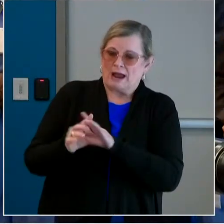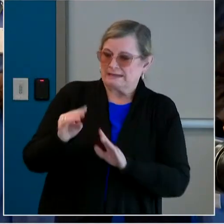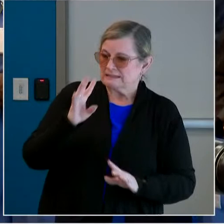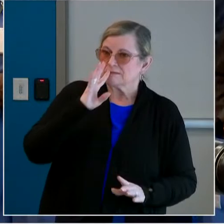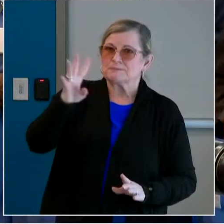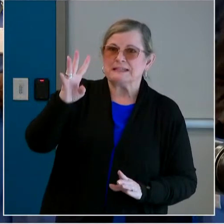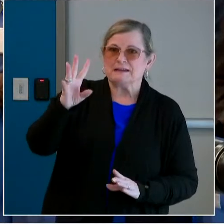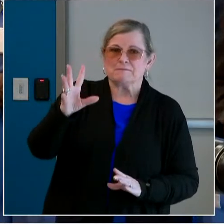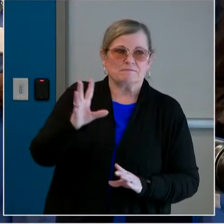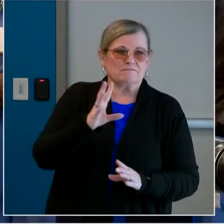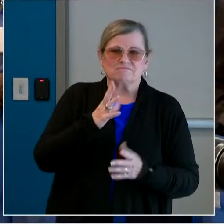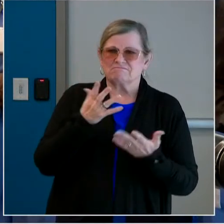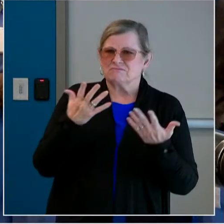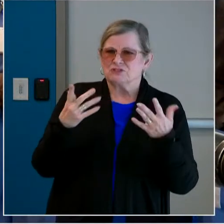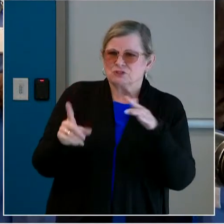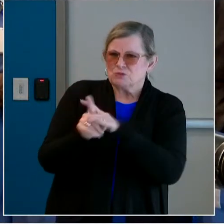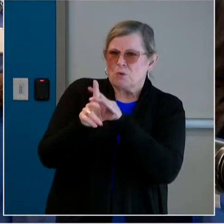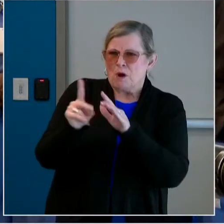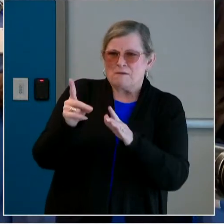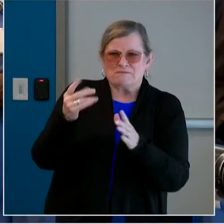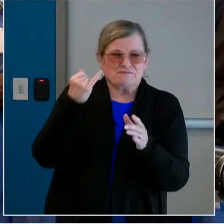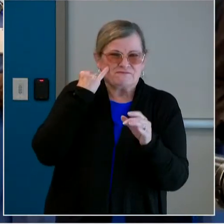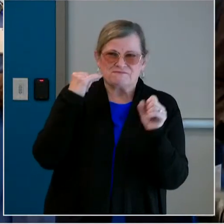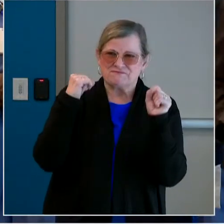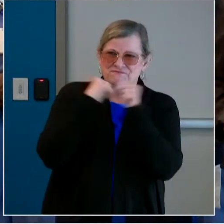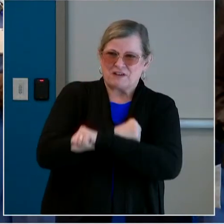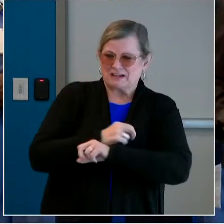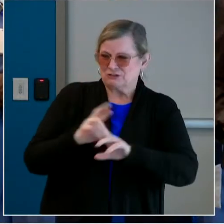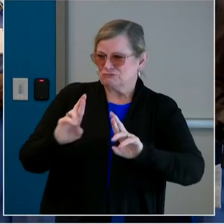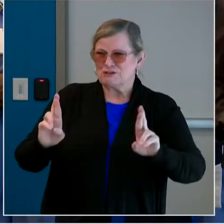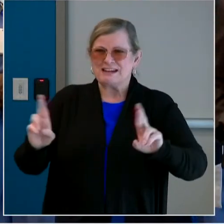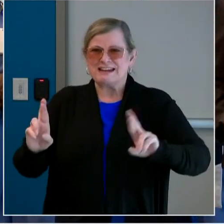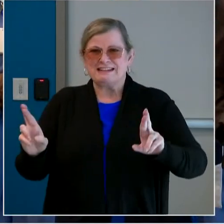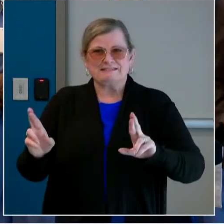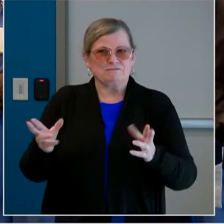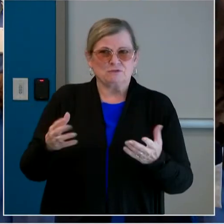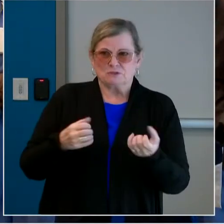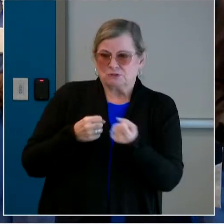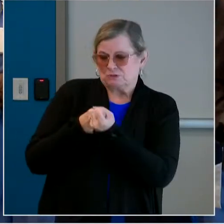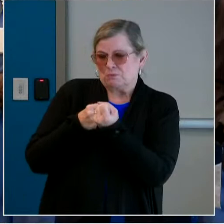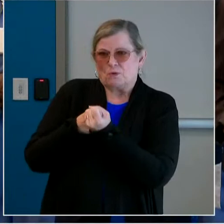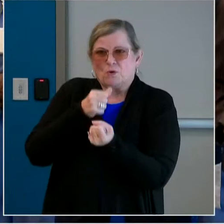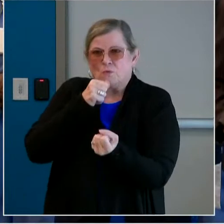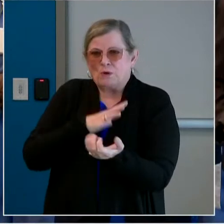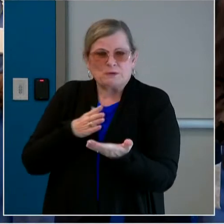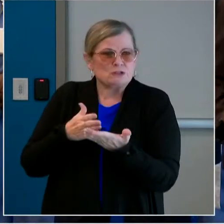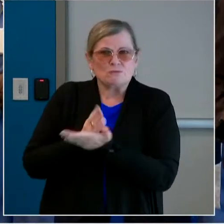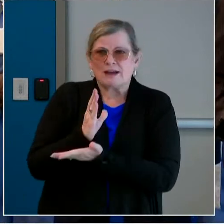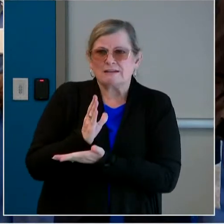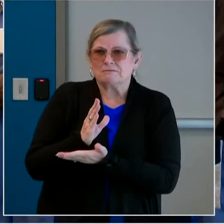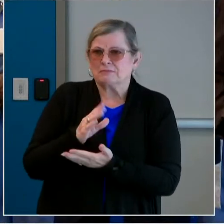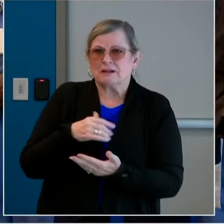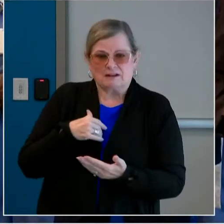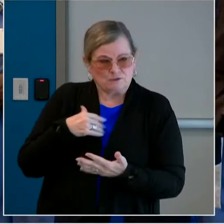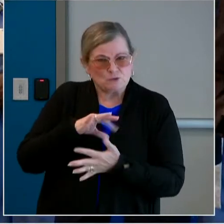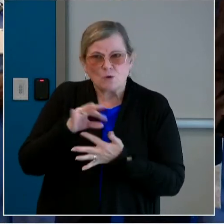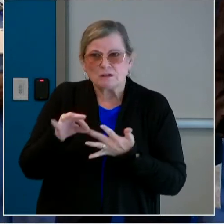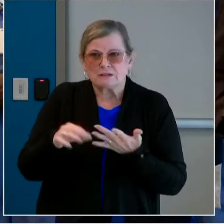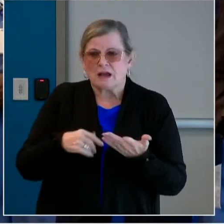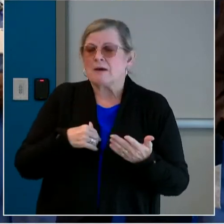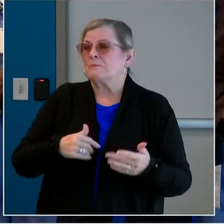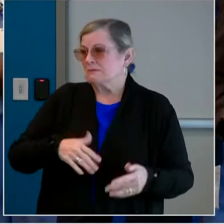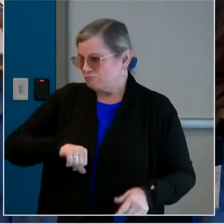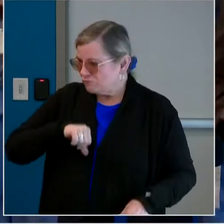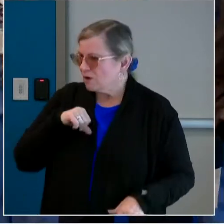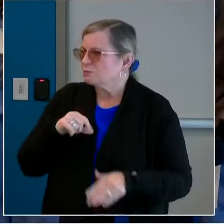when there's a fight to be had to protect women's right to choose. And I'm proud to serve with these women and to show up and fight with them.